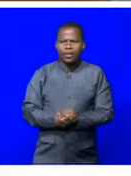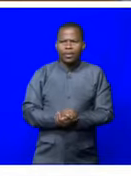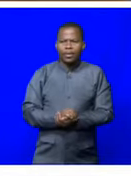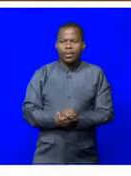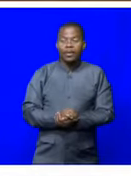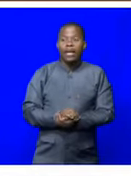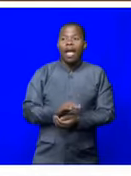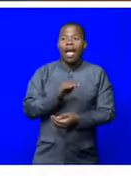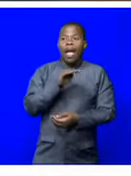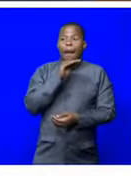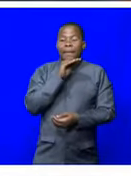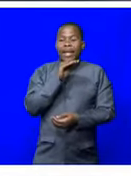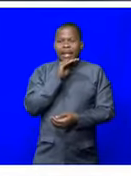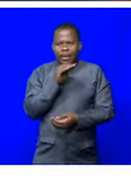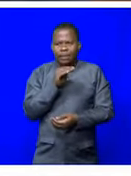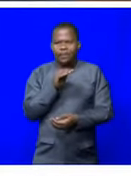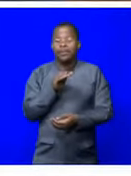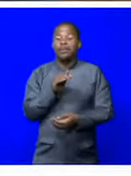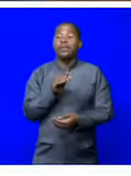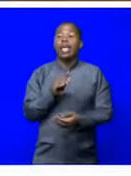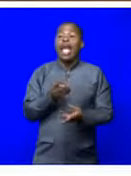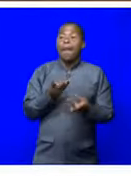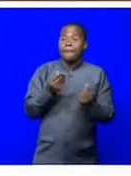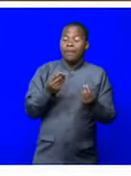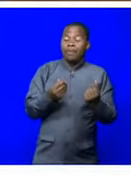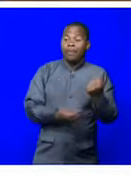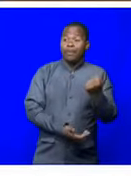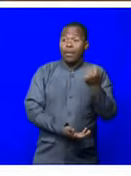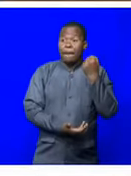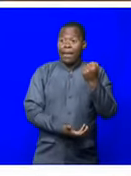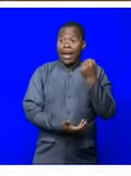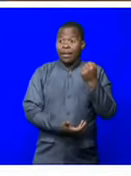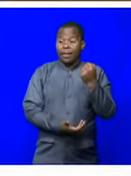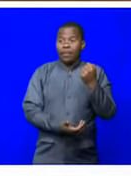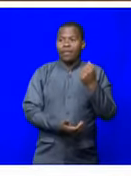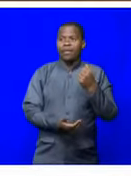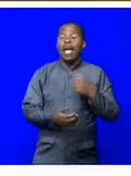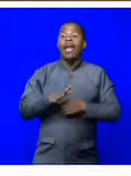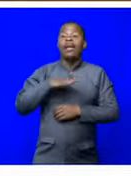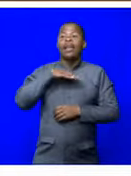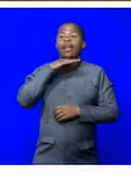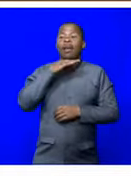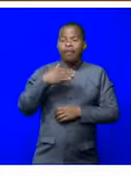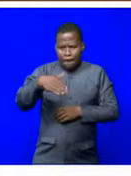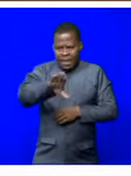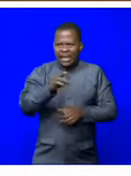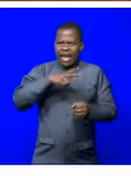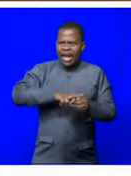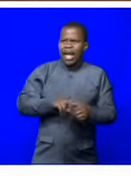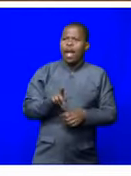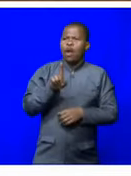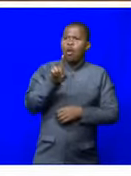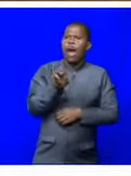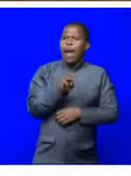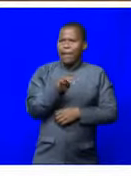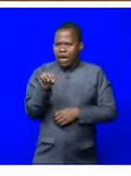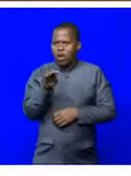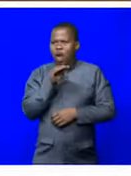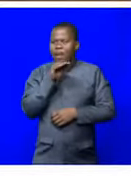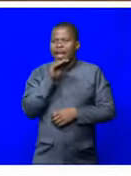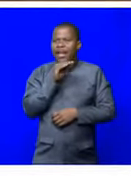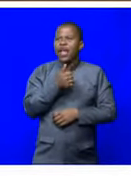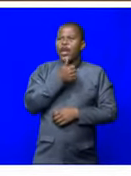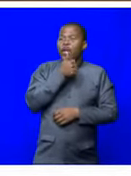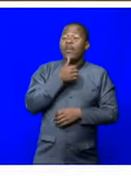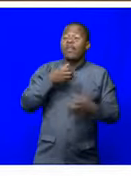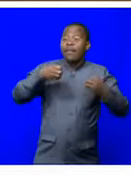igcine seyinani ngasende lutho uyabona le which is lo 1 million lo salabo ngizagcina semhlala endlala emakhadi ngiyende